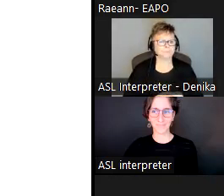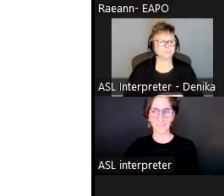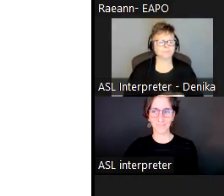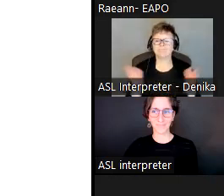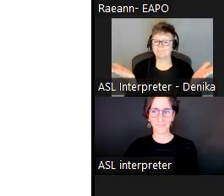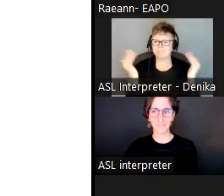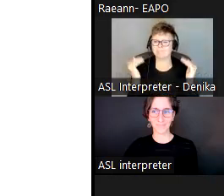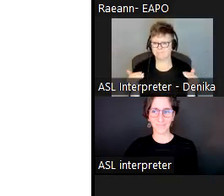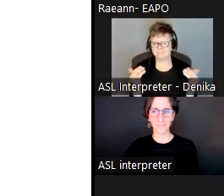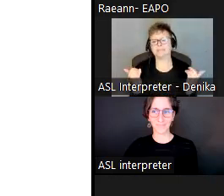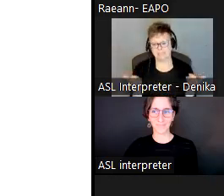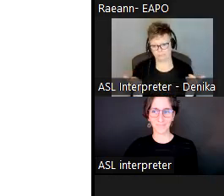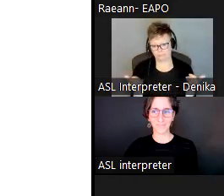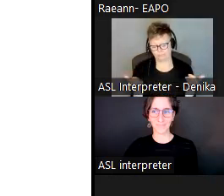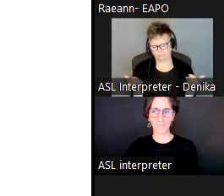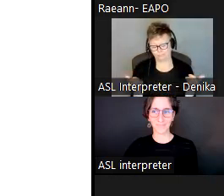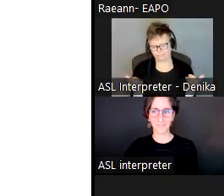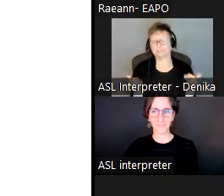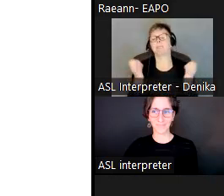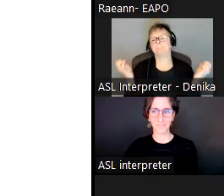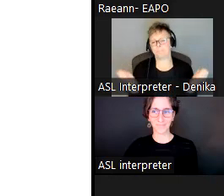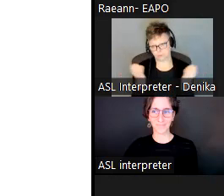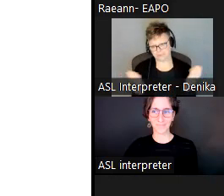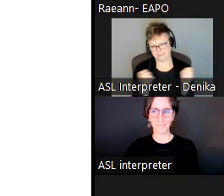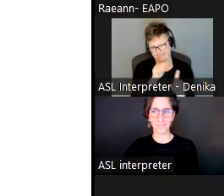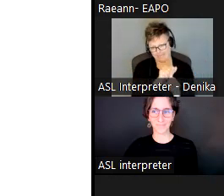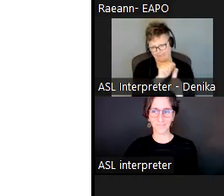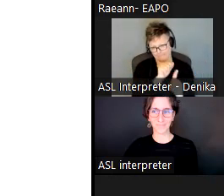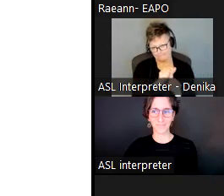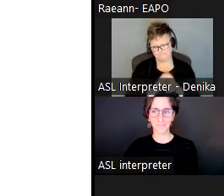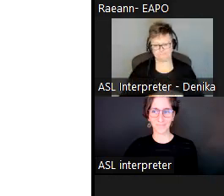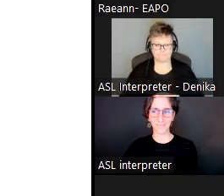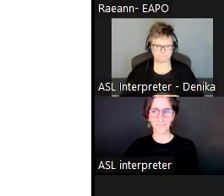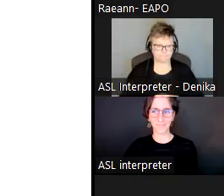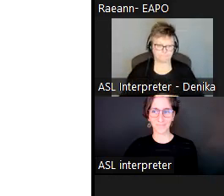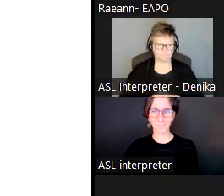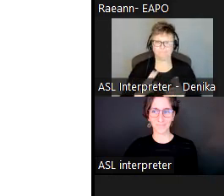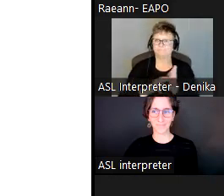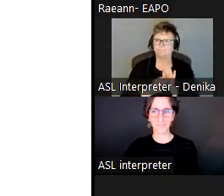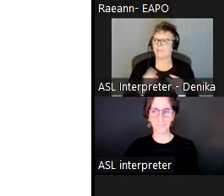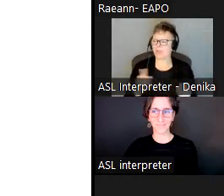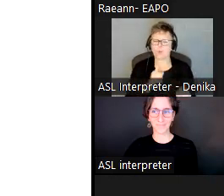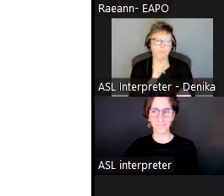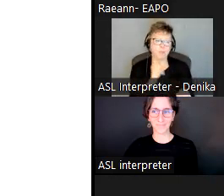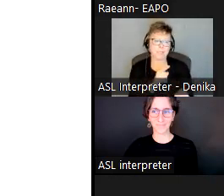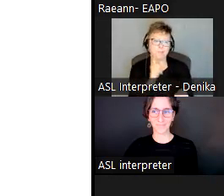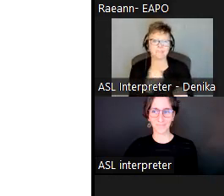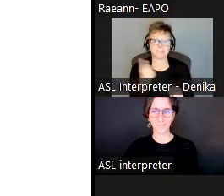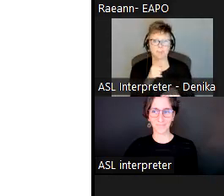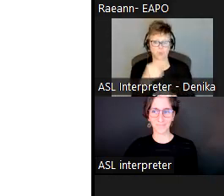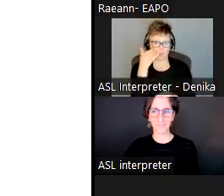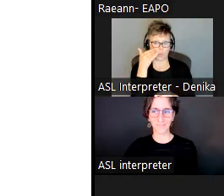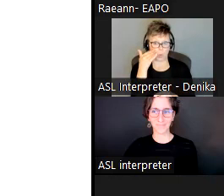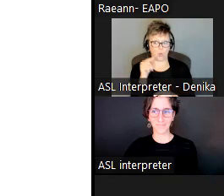Which brings us to emergency scam. So that's when a scammer pretends to be someone you know and tell you they